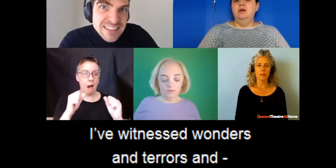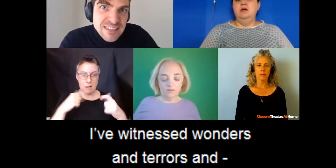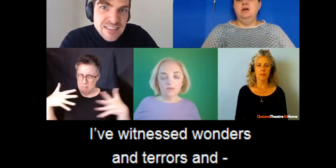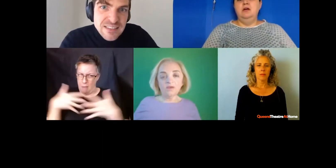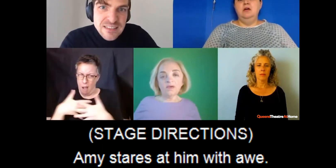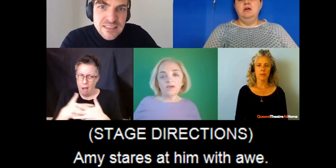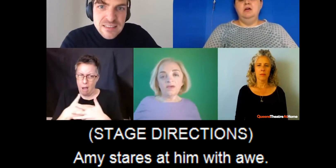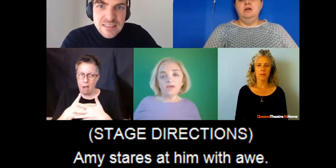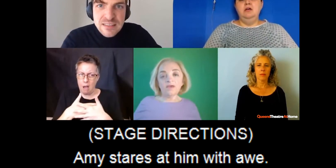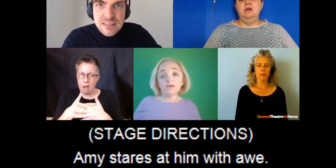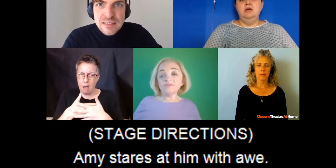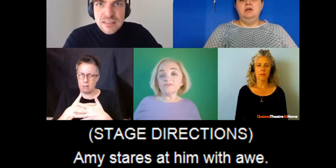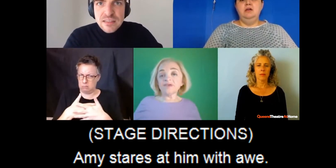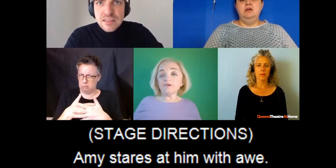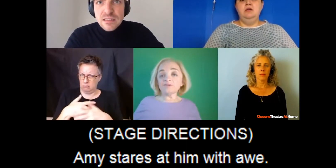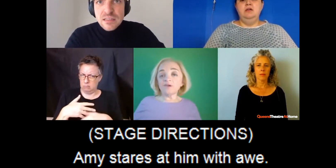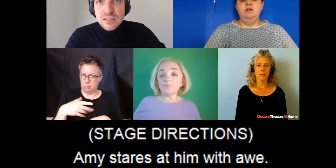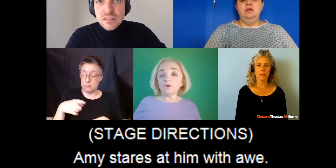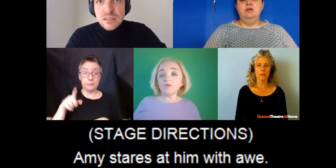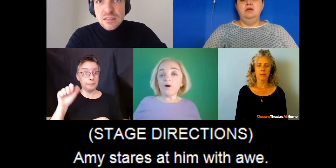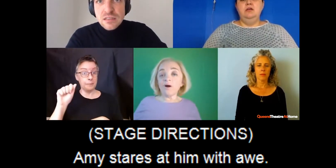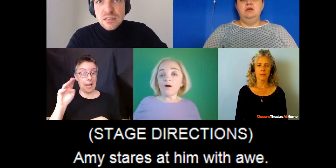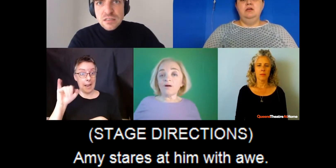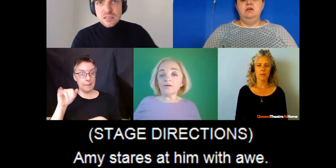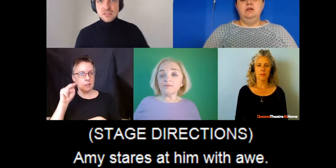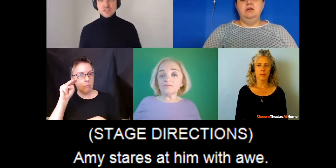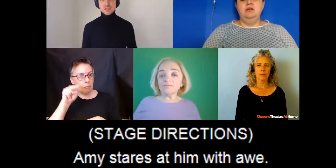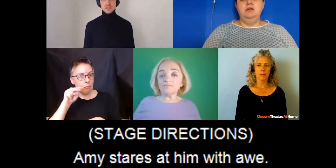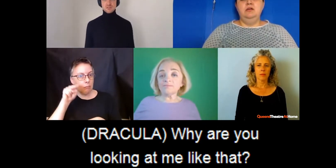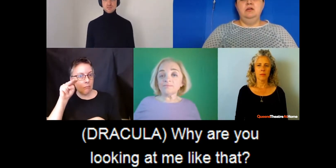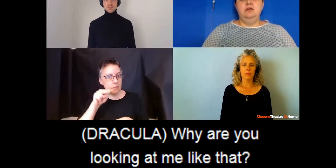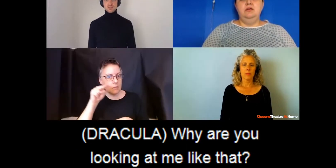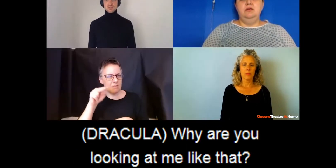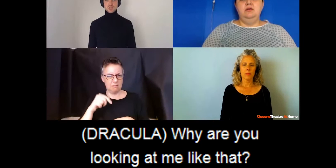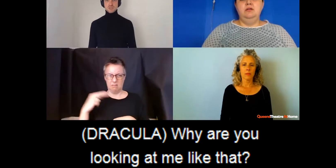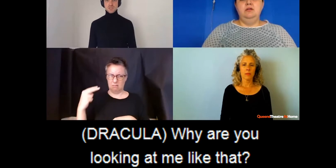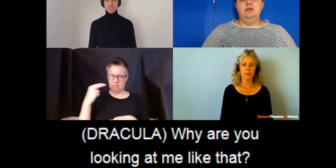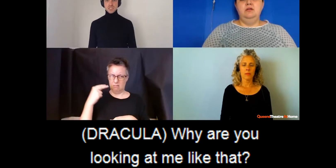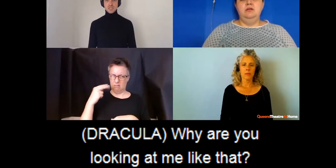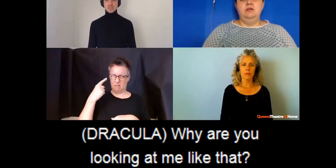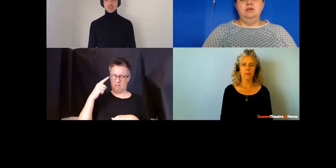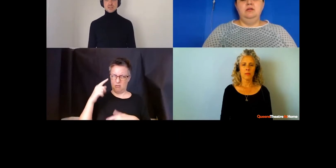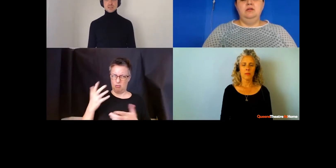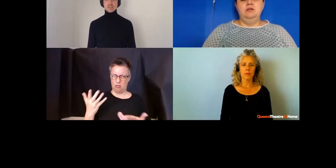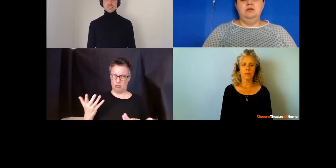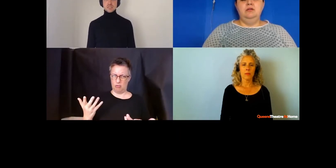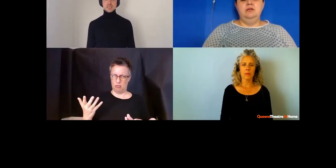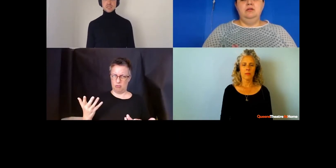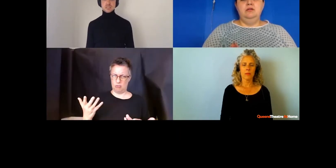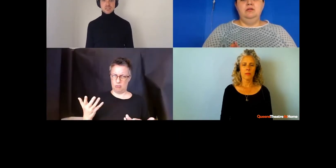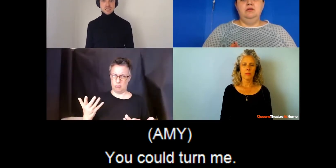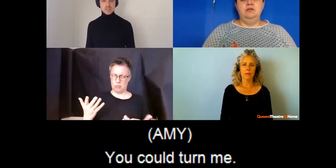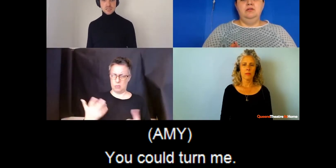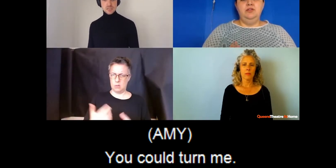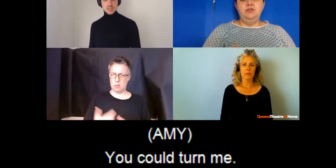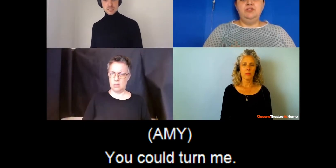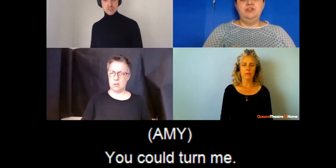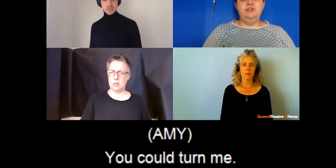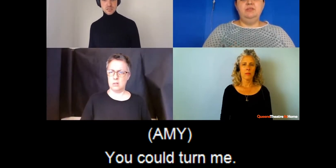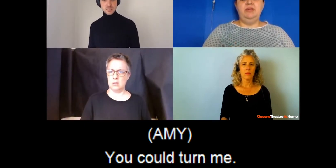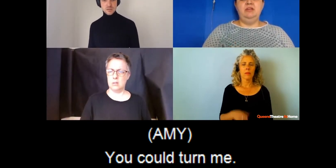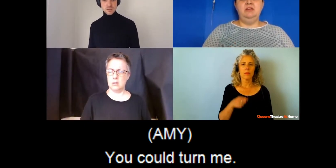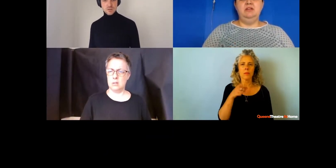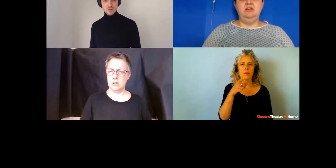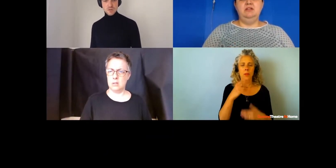and... Amy stares at him with awe. Why are you looking at me like that? You could